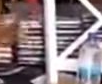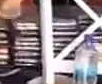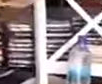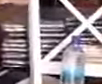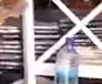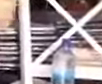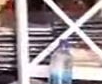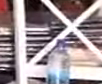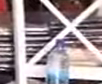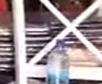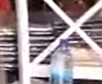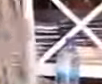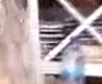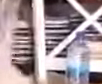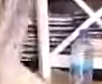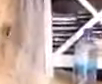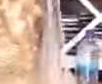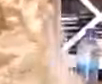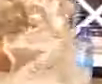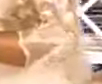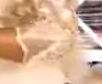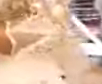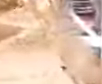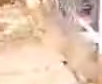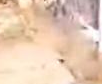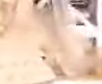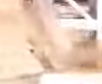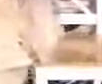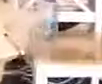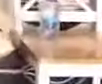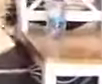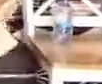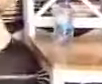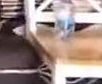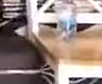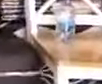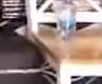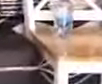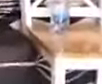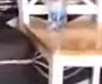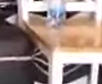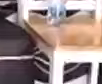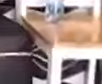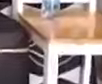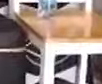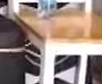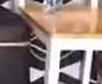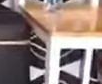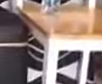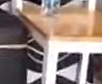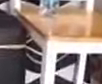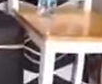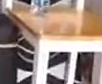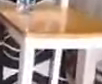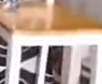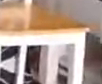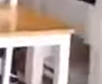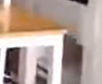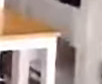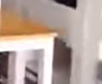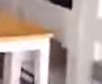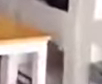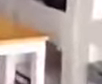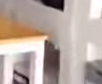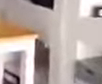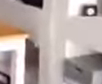well and when skin care products rek ñu ci ciub yi tamit ah fu ne lañu jaar in fact sax last commercial biñ defoon waxuñ leen mo ne dañu